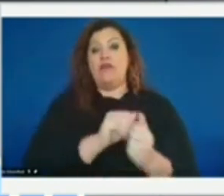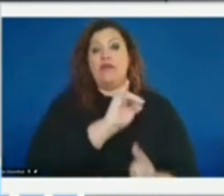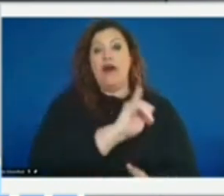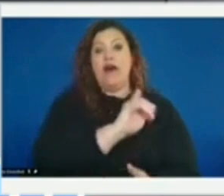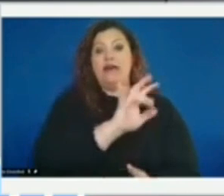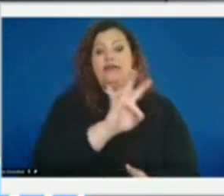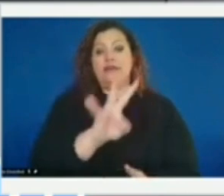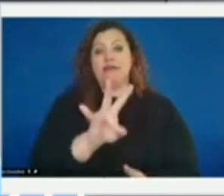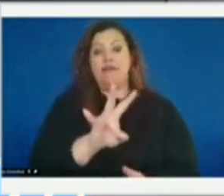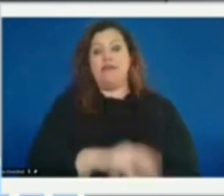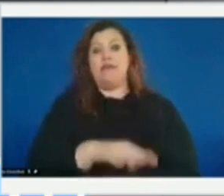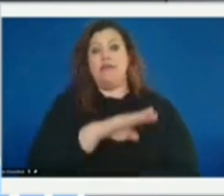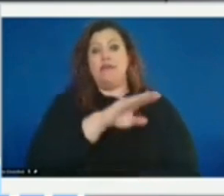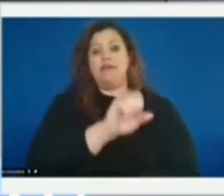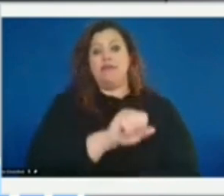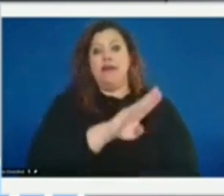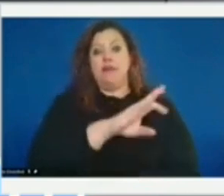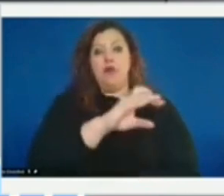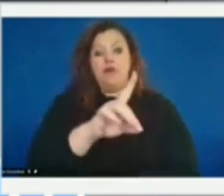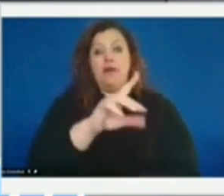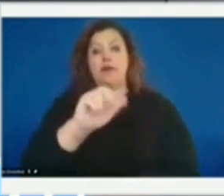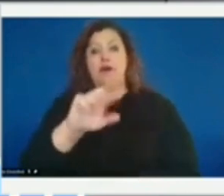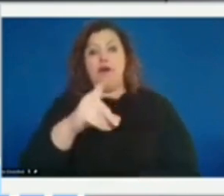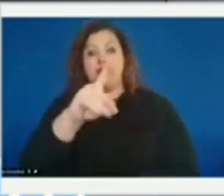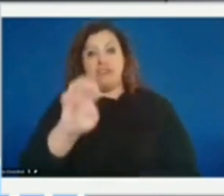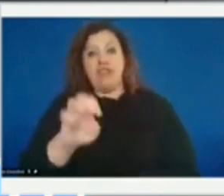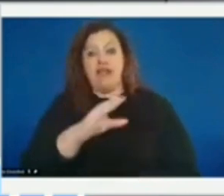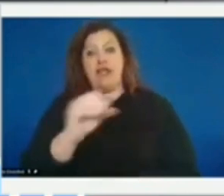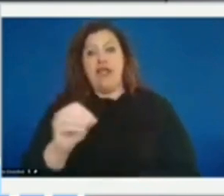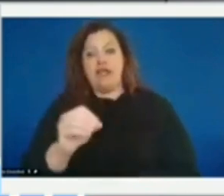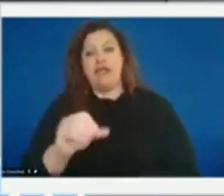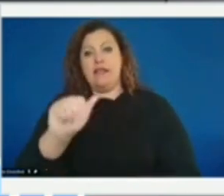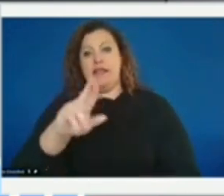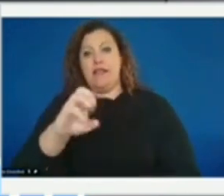Archdale, and Arrowwood, there's been a 37%